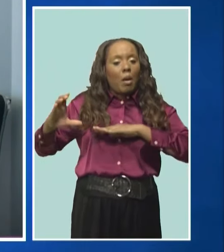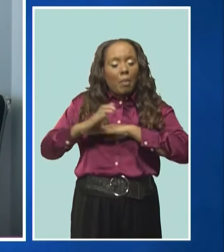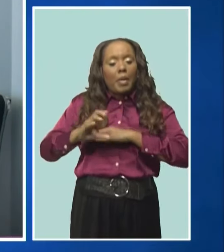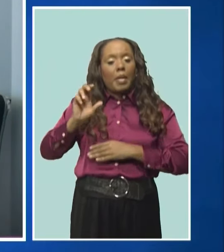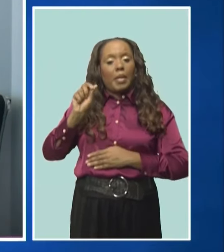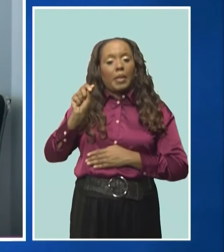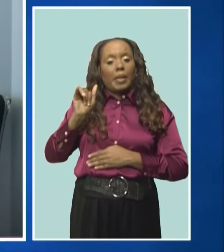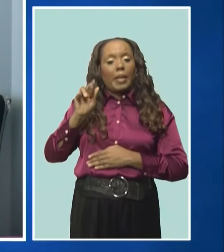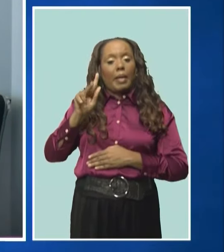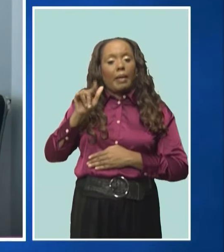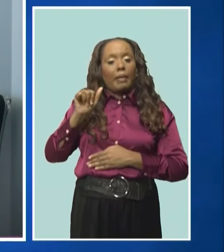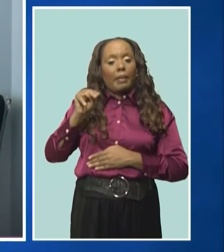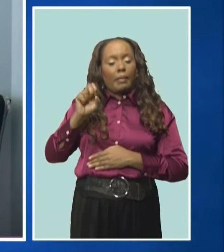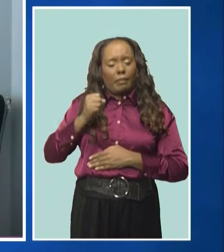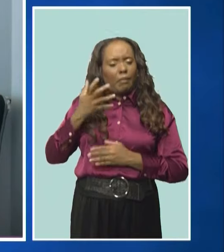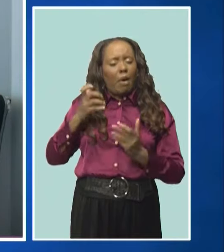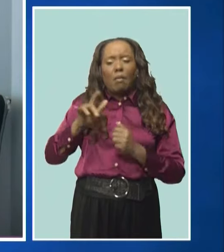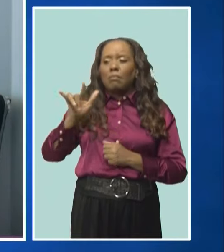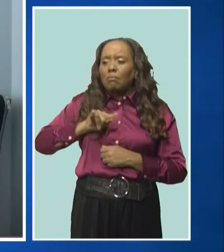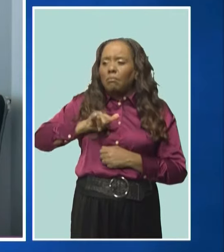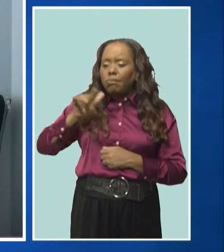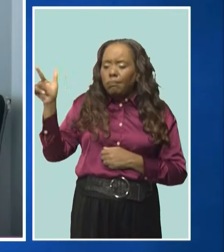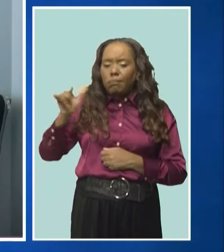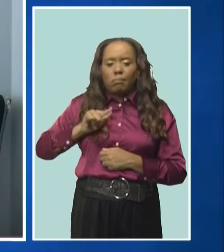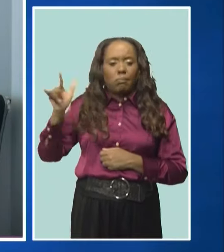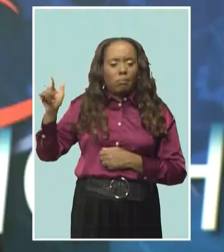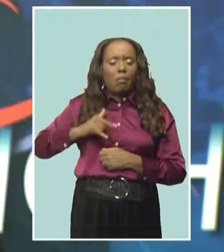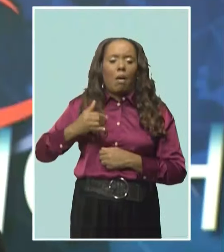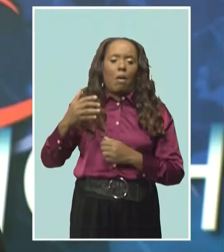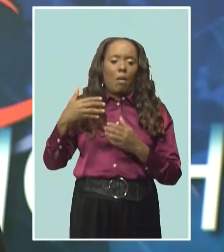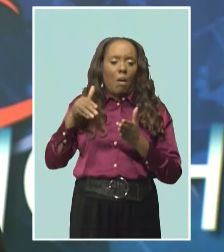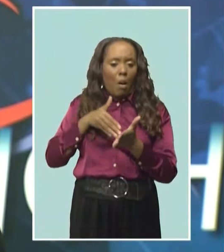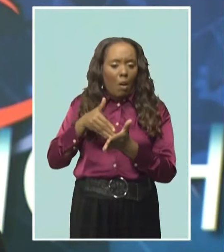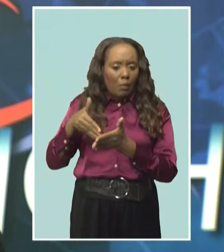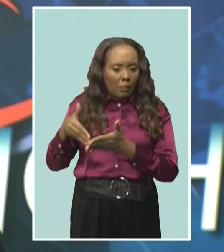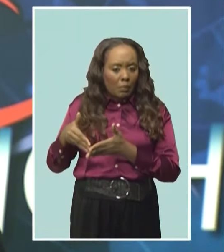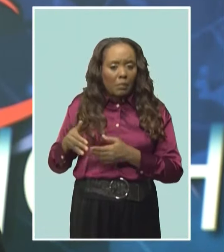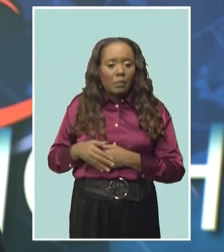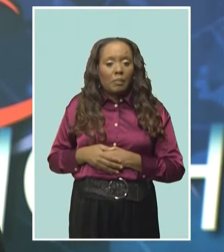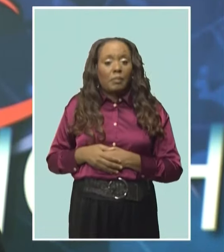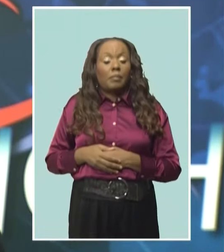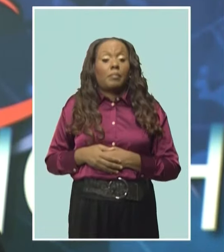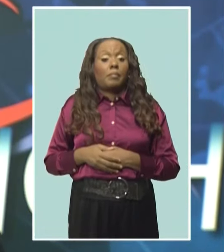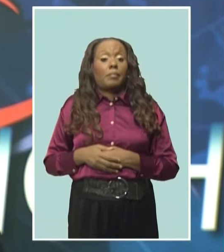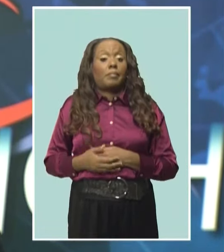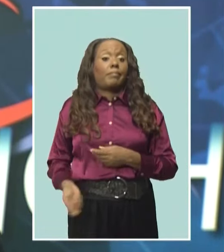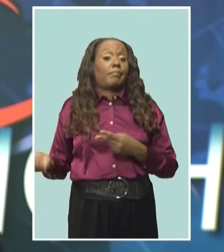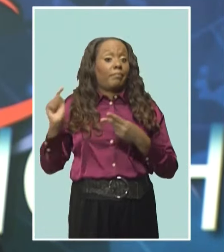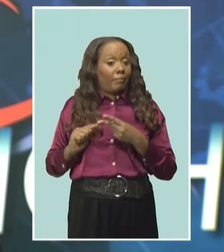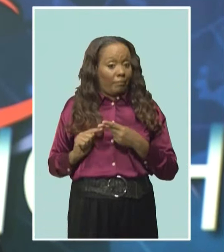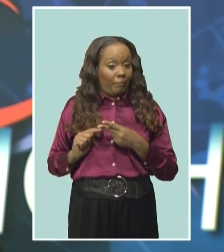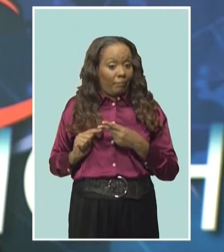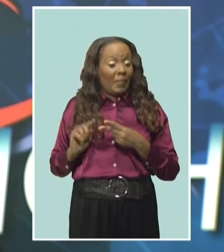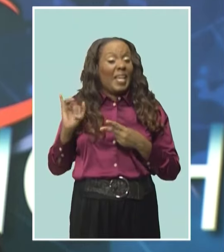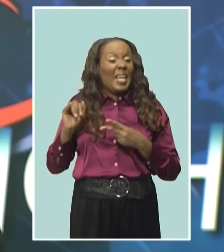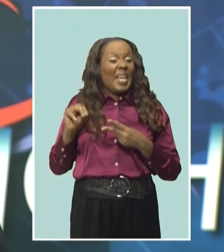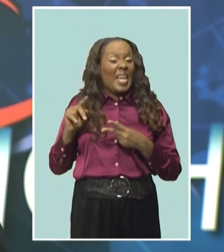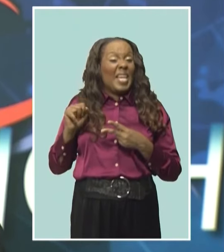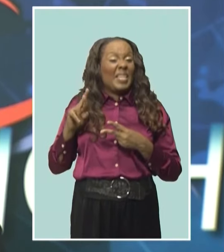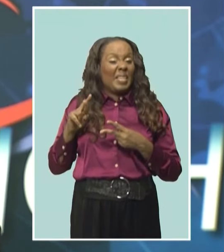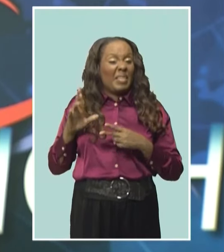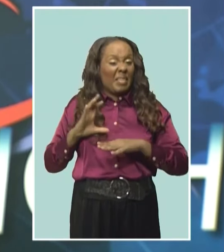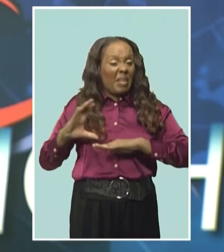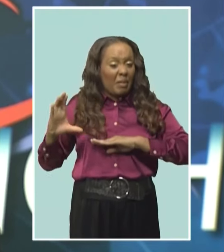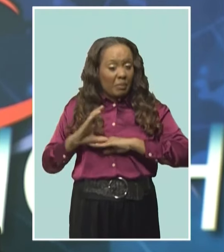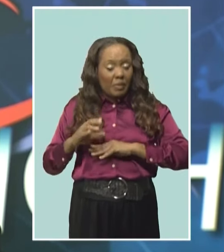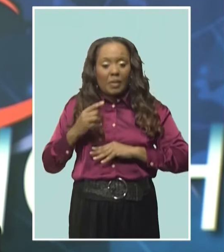provide frequency and capacity. And Intercaribbean's marketing coordinator, Carolina Torres,